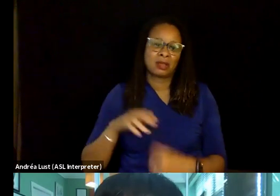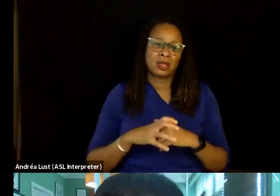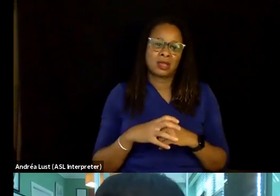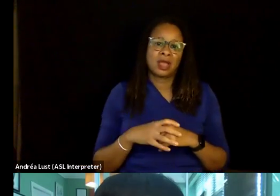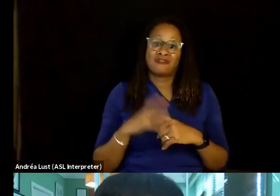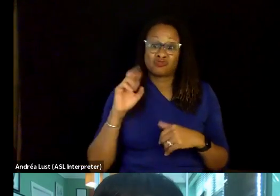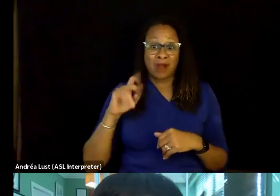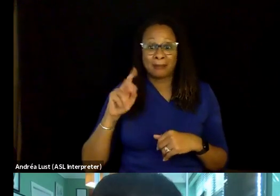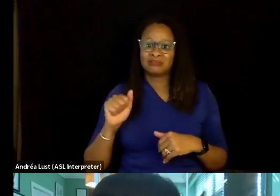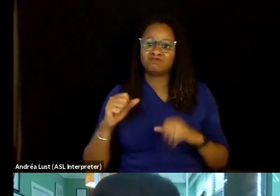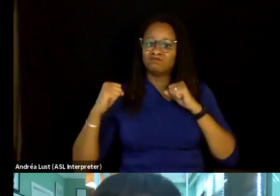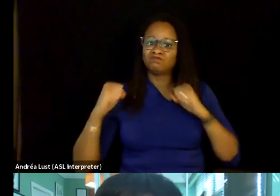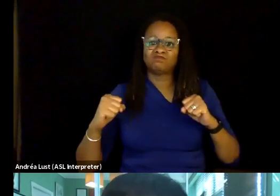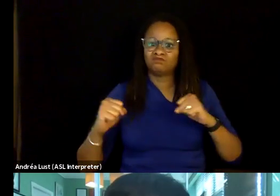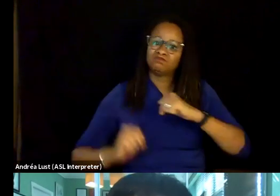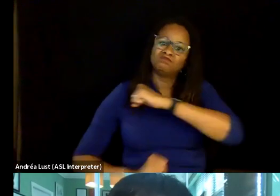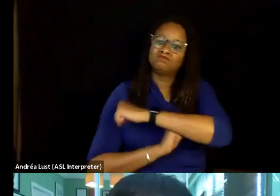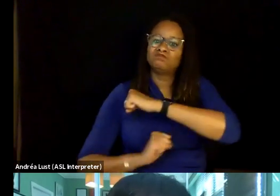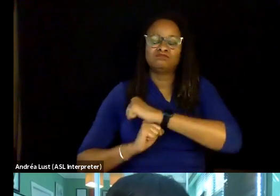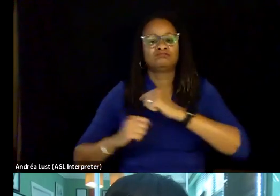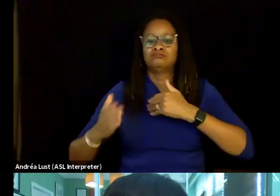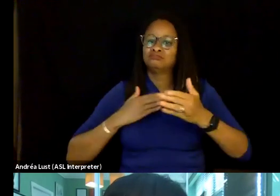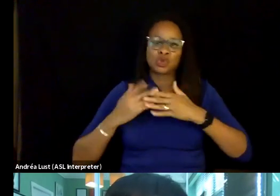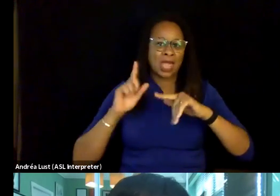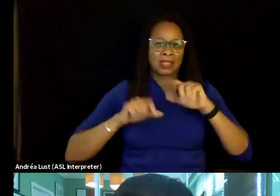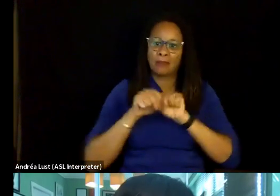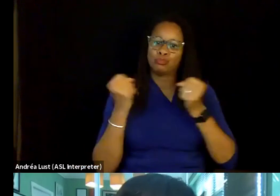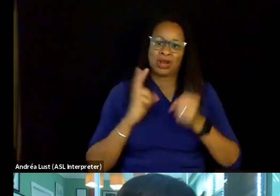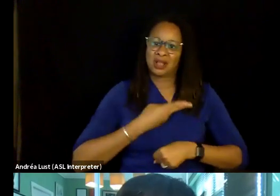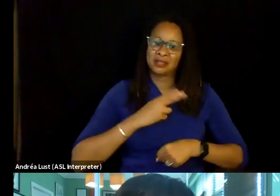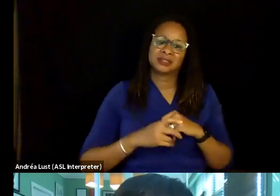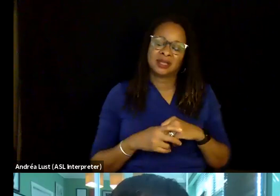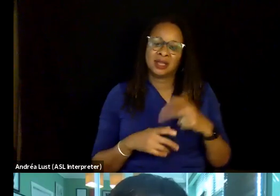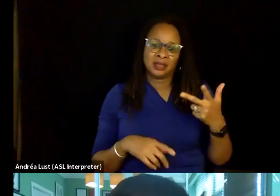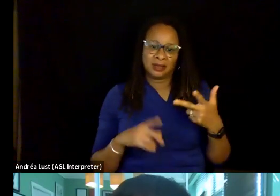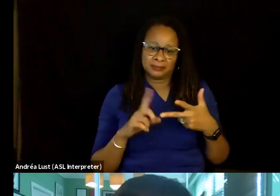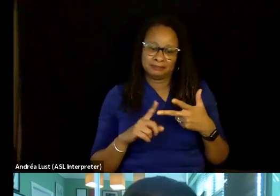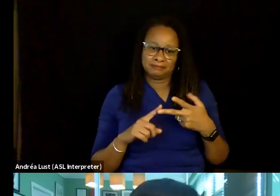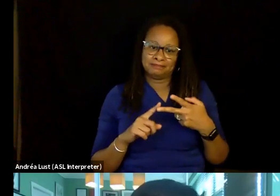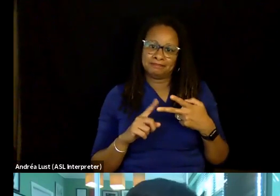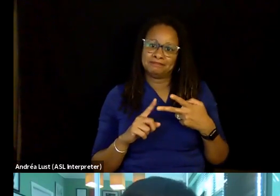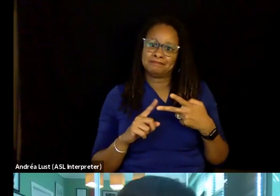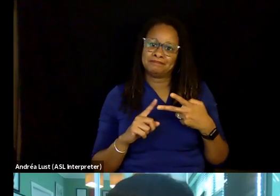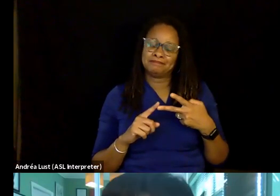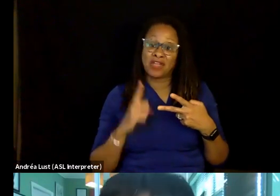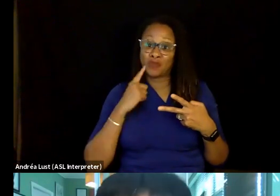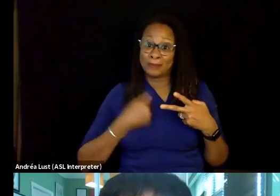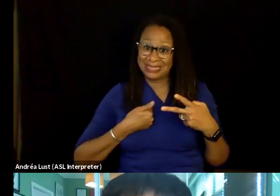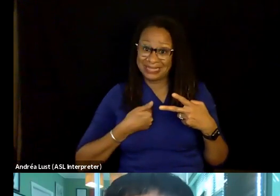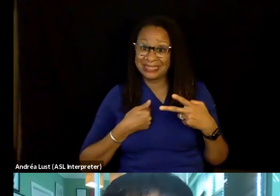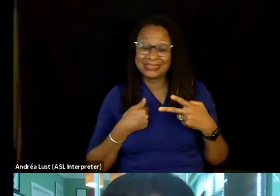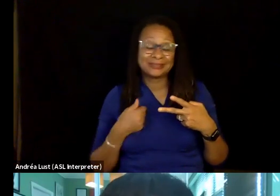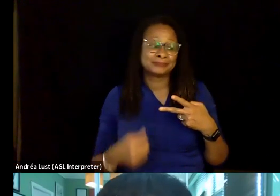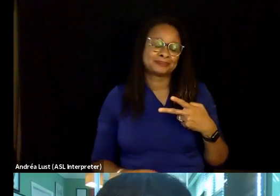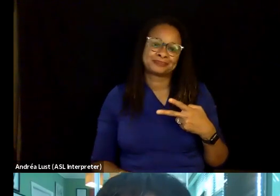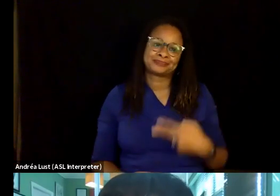buckle. We will keep going regardless of what happens. And the second is for me,